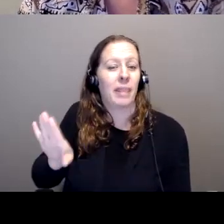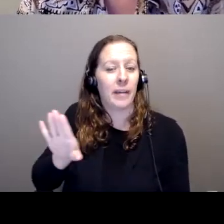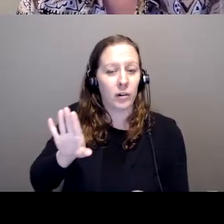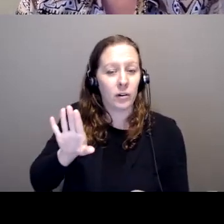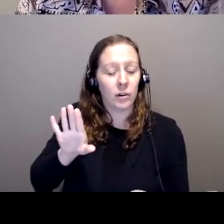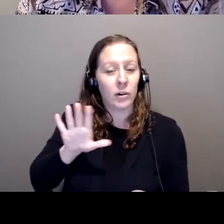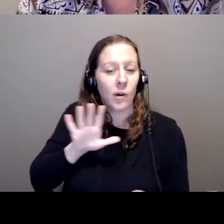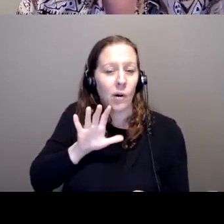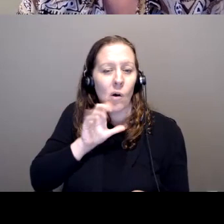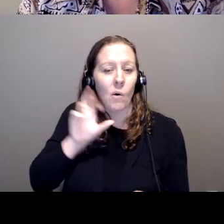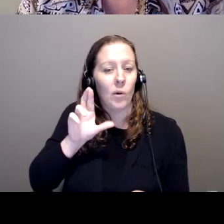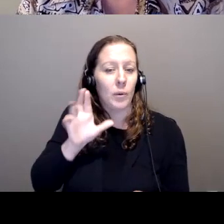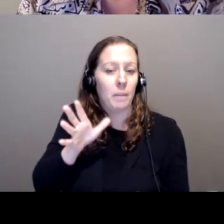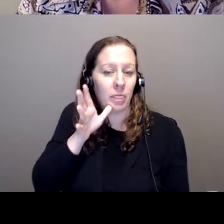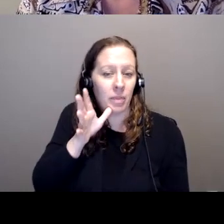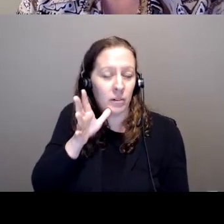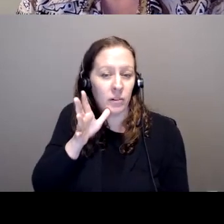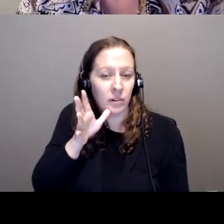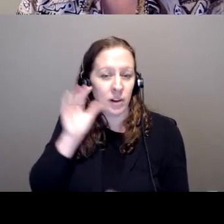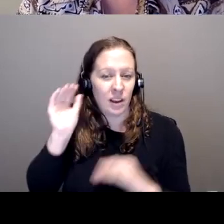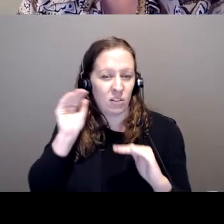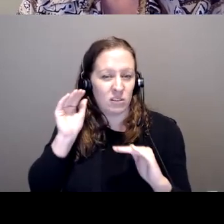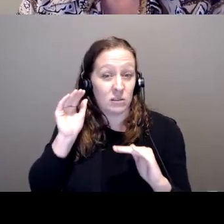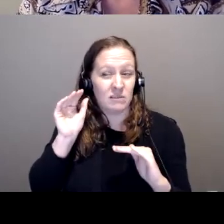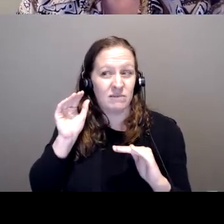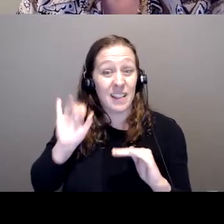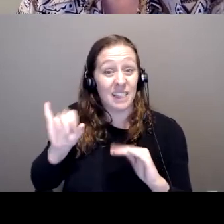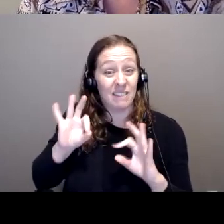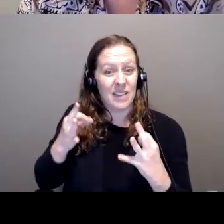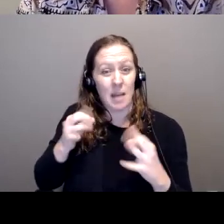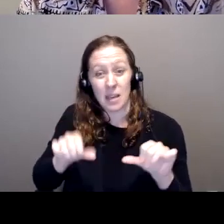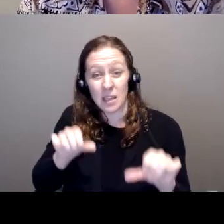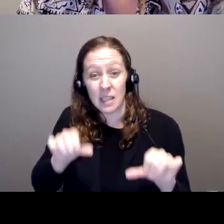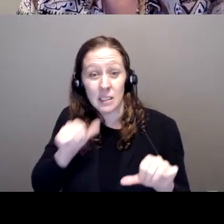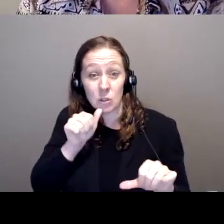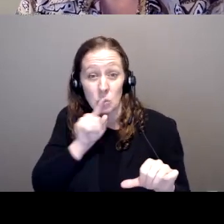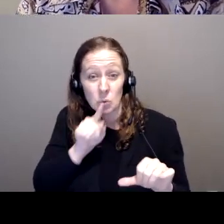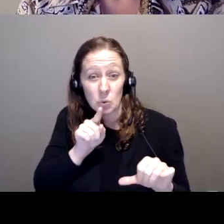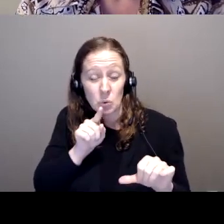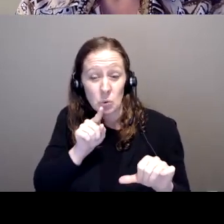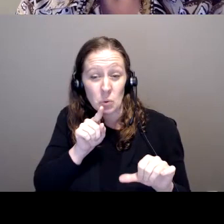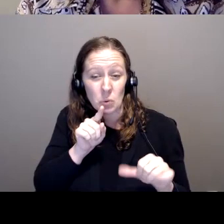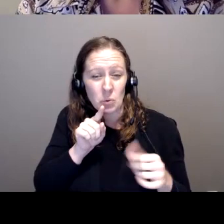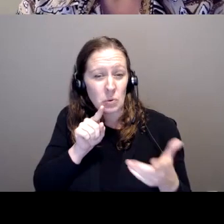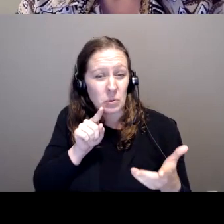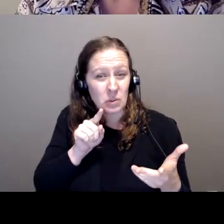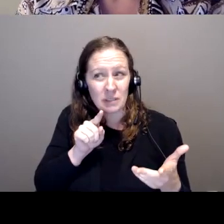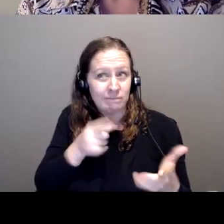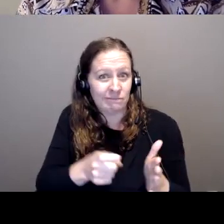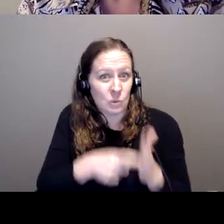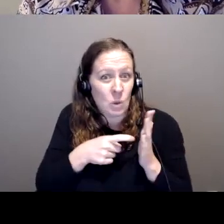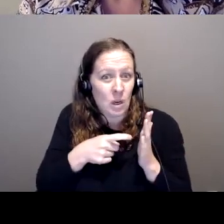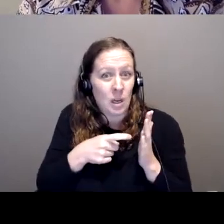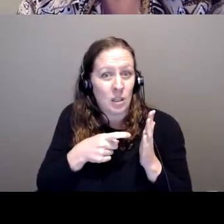adult mother, and they were unsure about what was needed